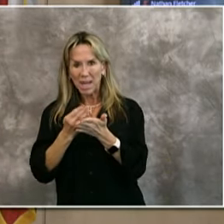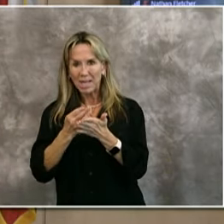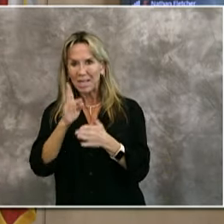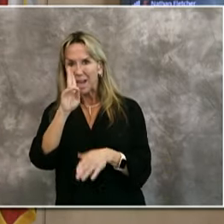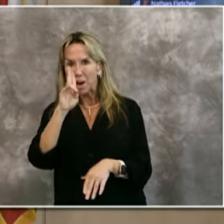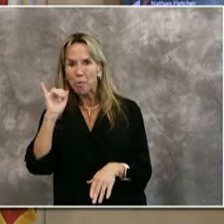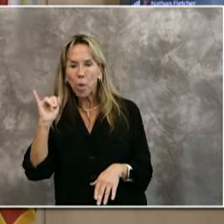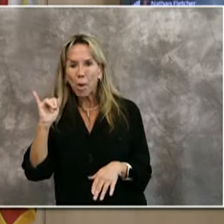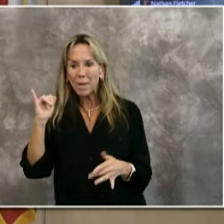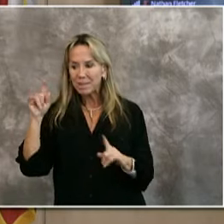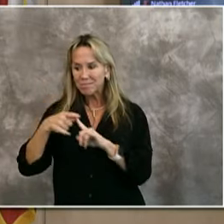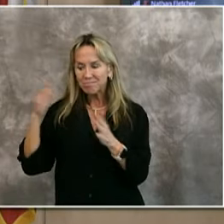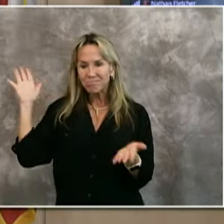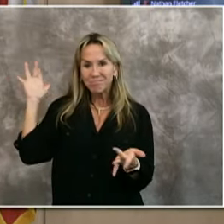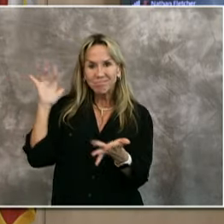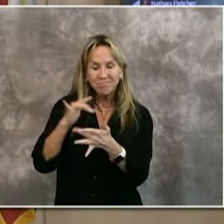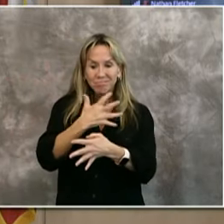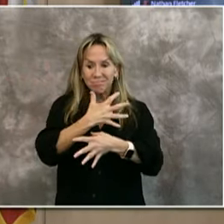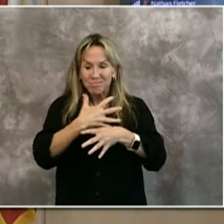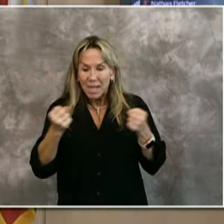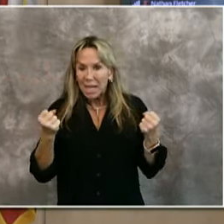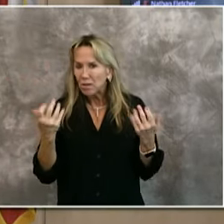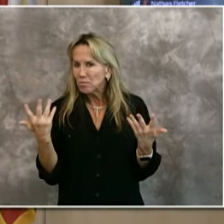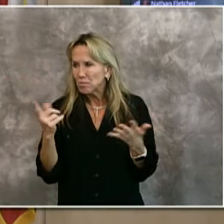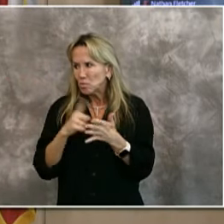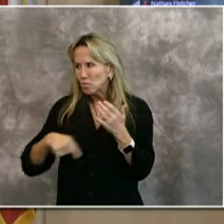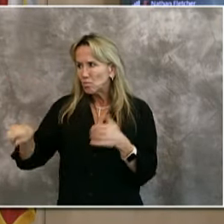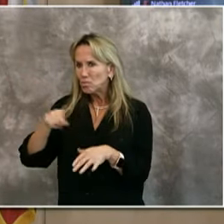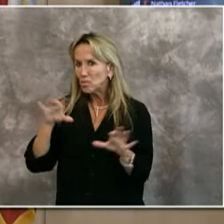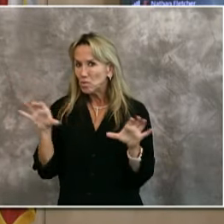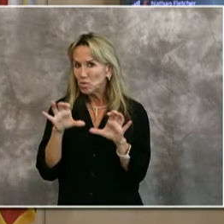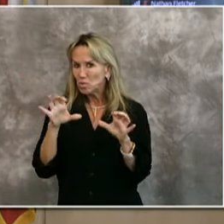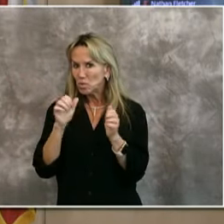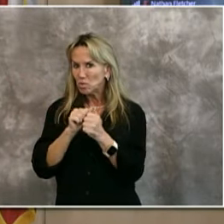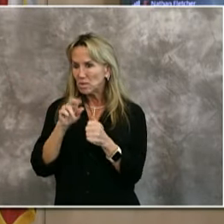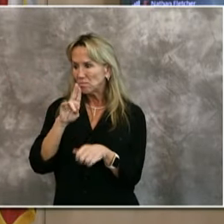loans. Are they communicating with federal officials, and what are their efforts?